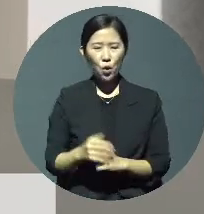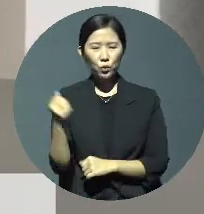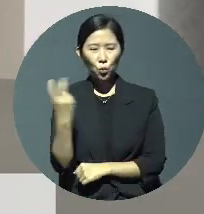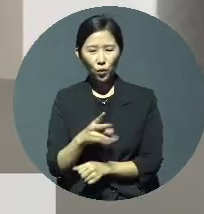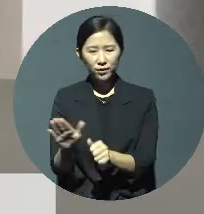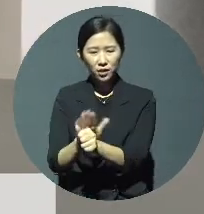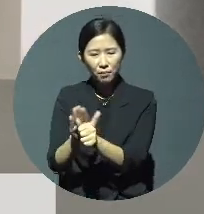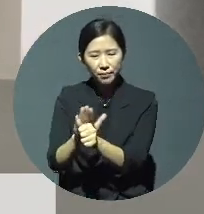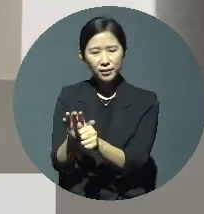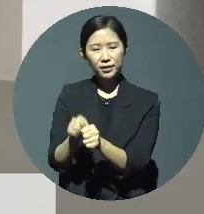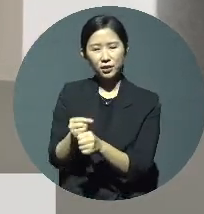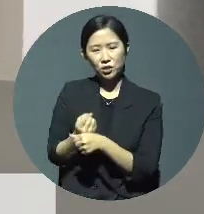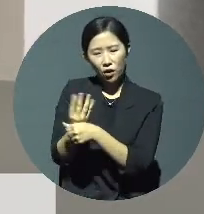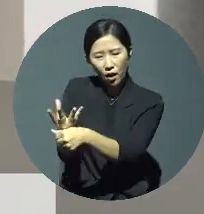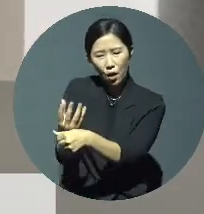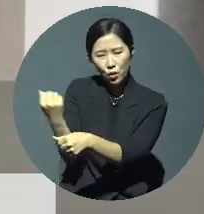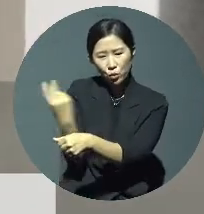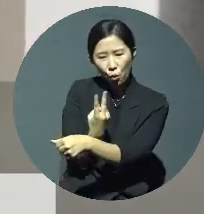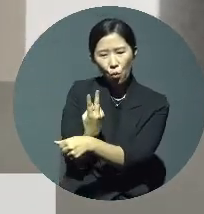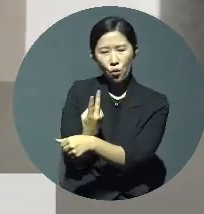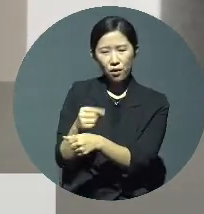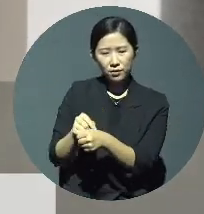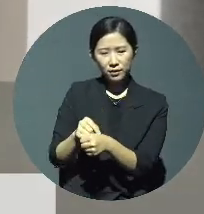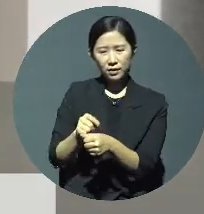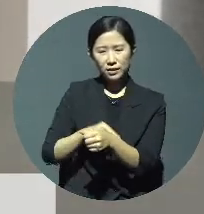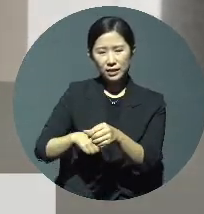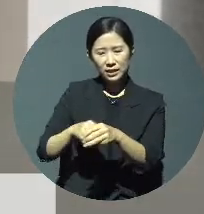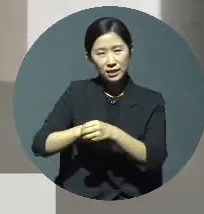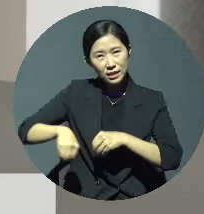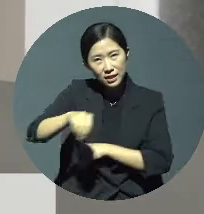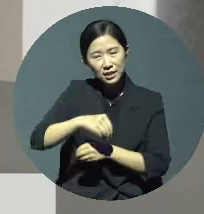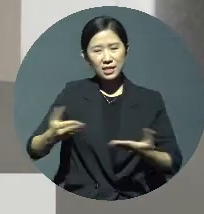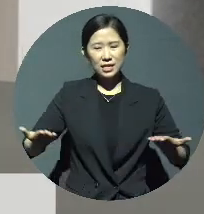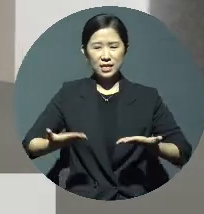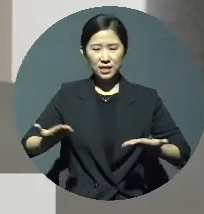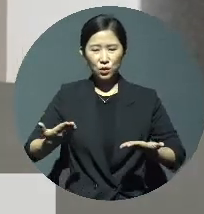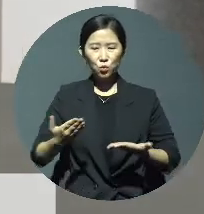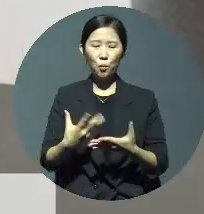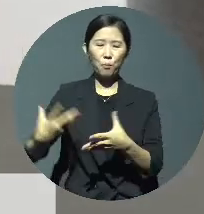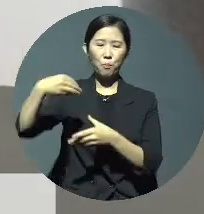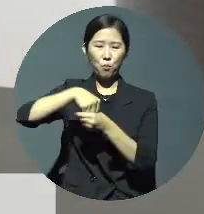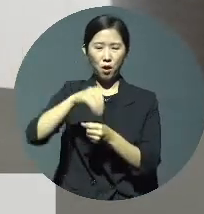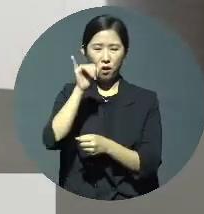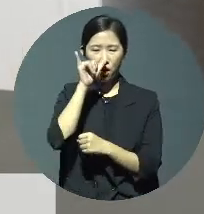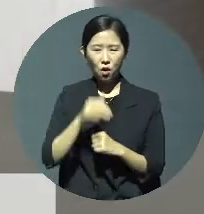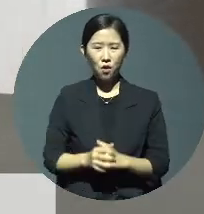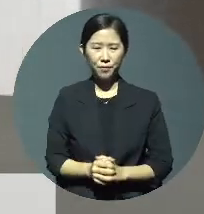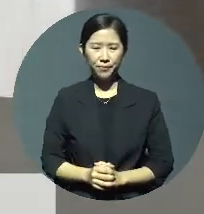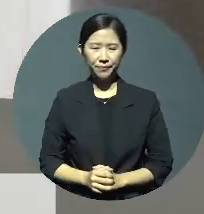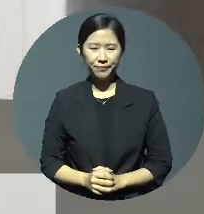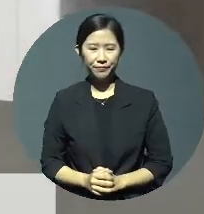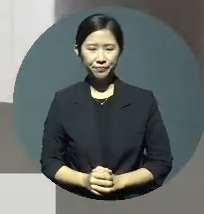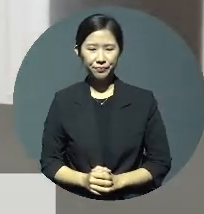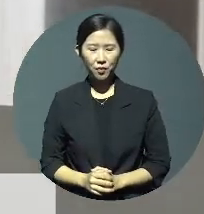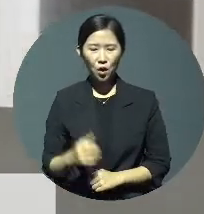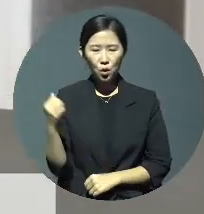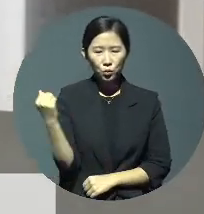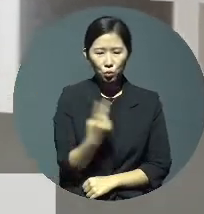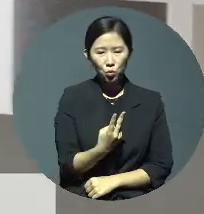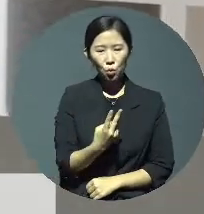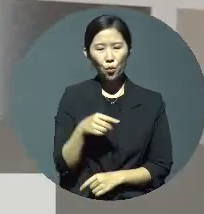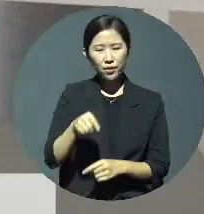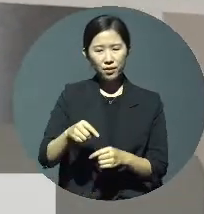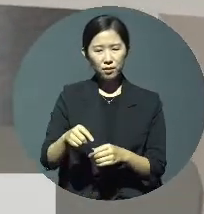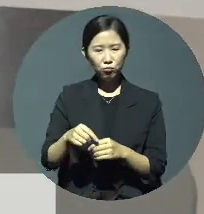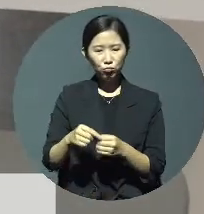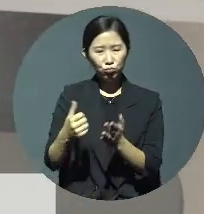information or elevate a service or enhance an interaction, and often in combination with a piece of